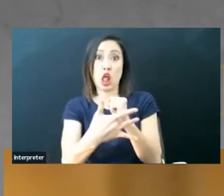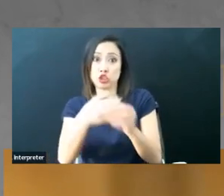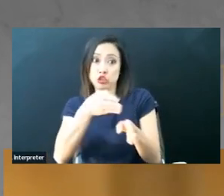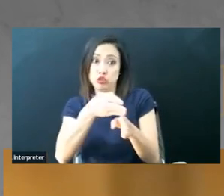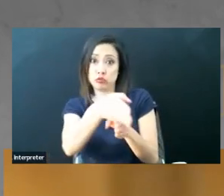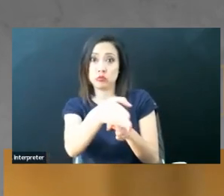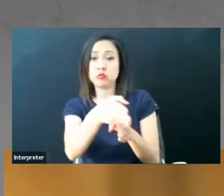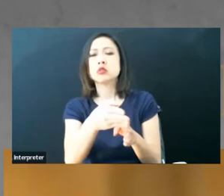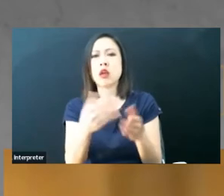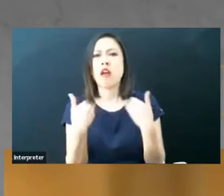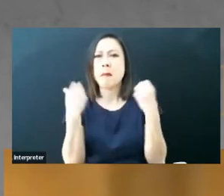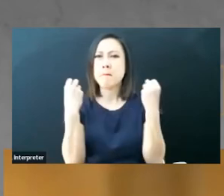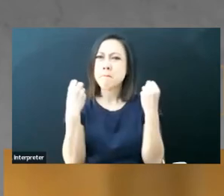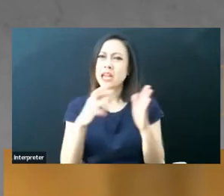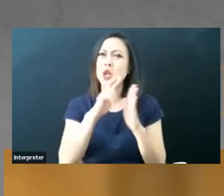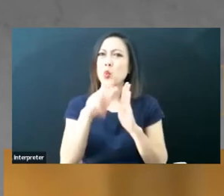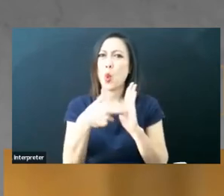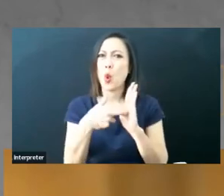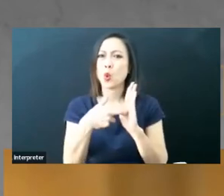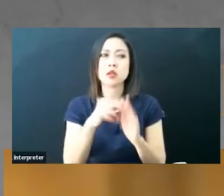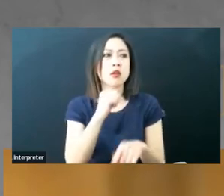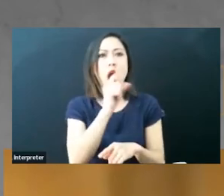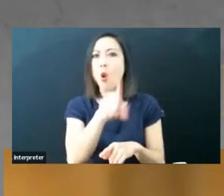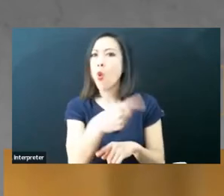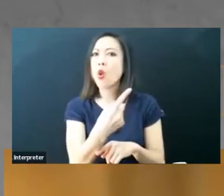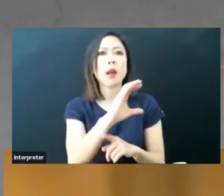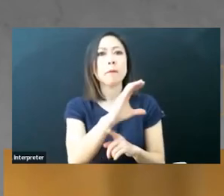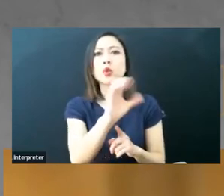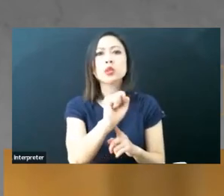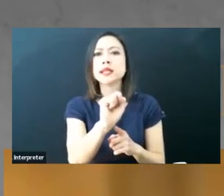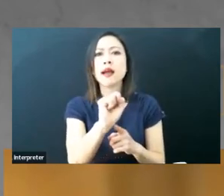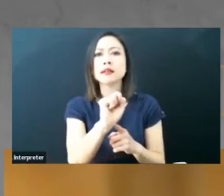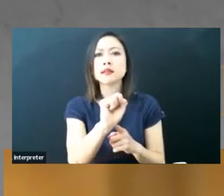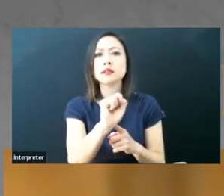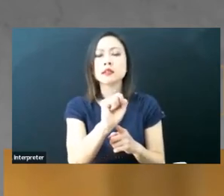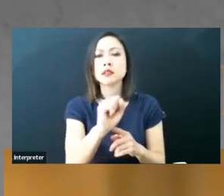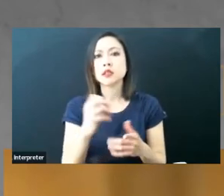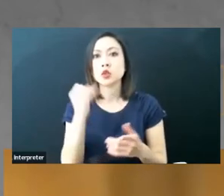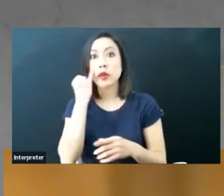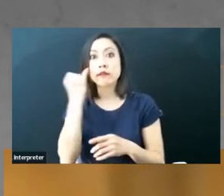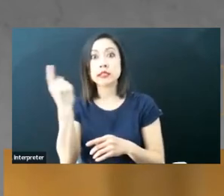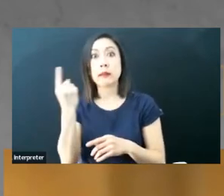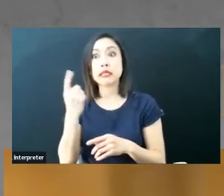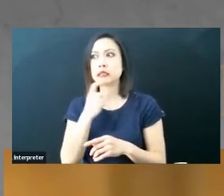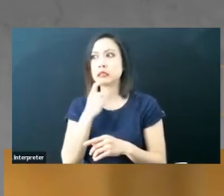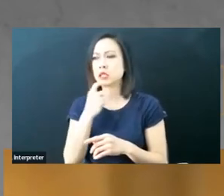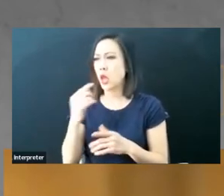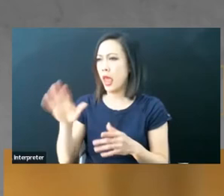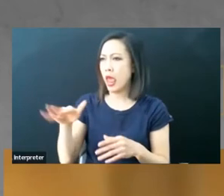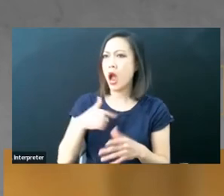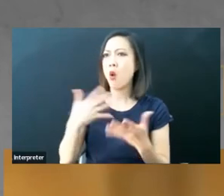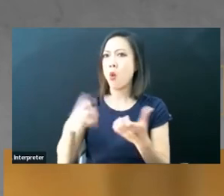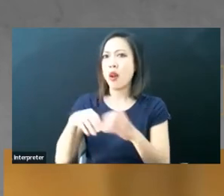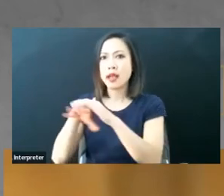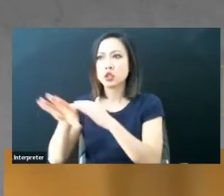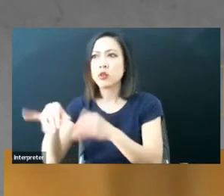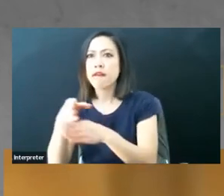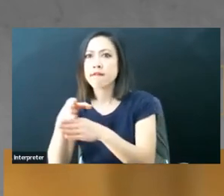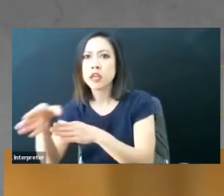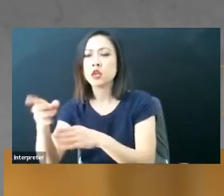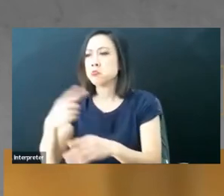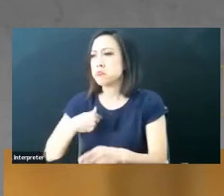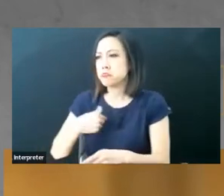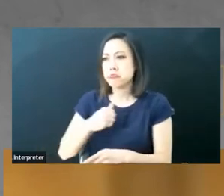computer science. So anybody who's saying, hey, can I enter that field? I'm not a technologist. I'm having an amazing time in